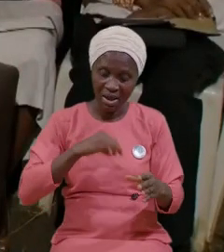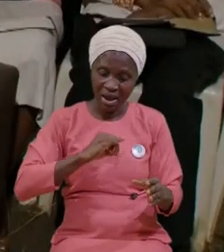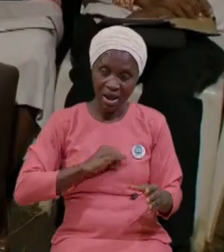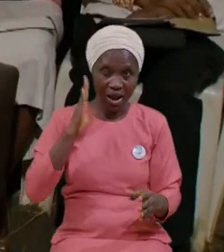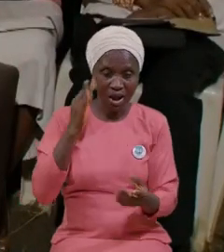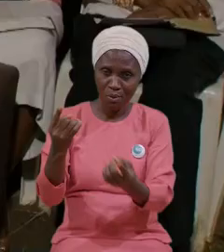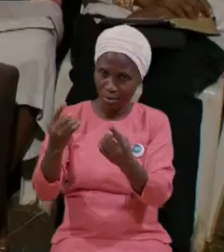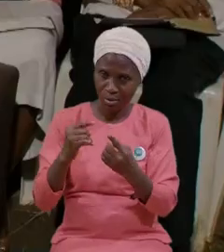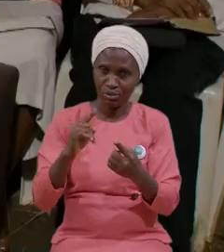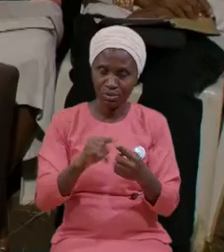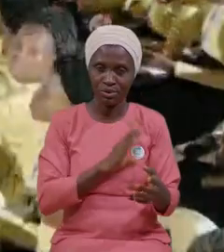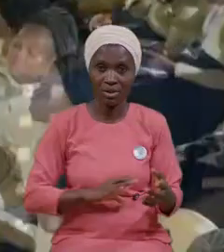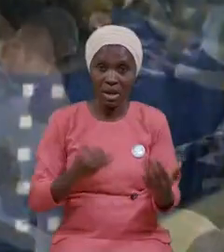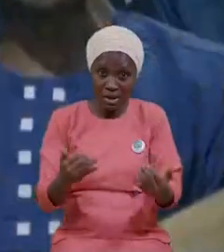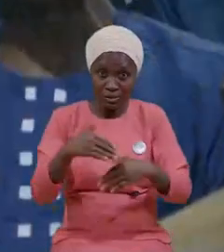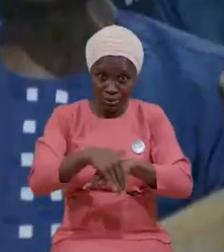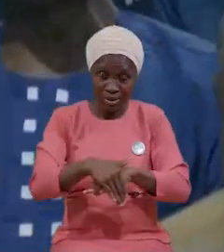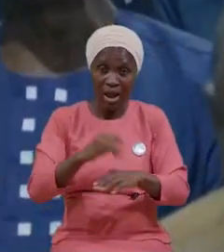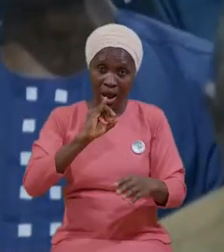Tonight, I come to Christ.